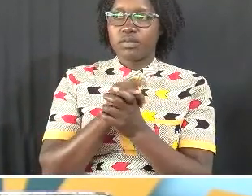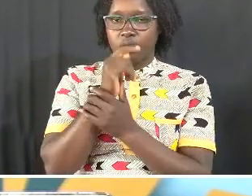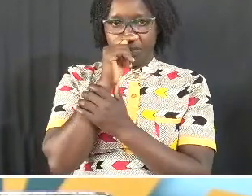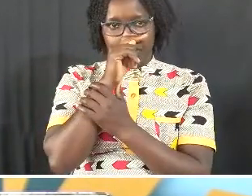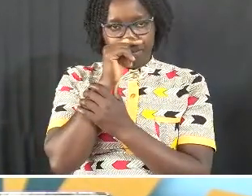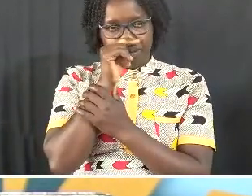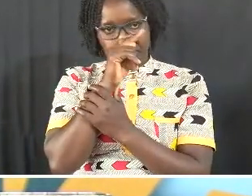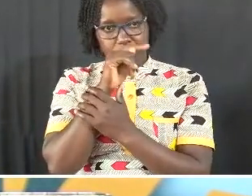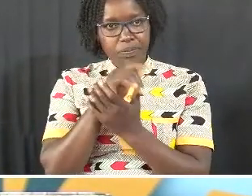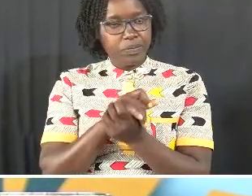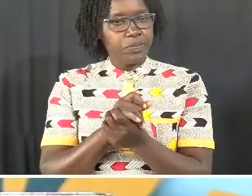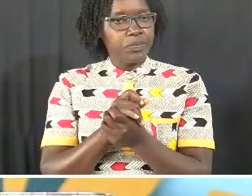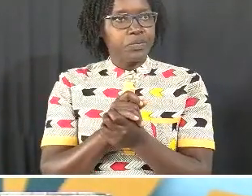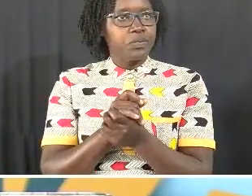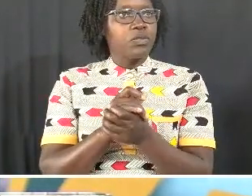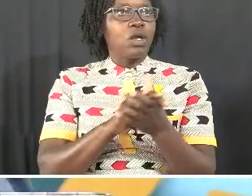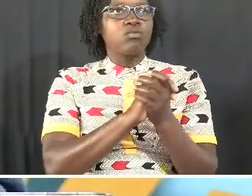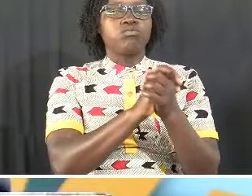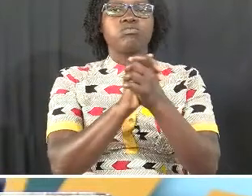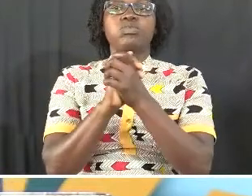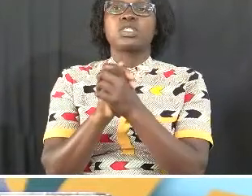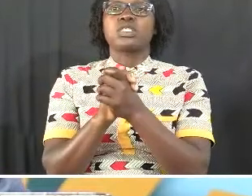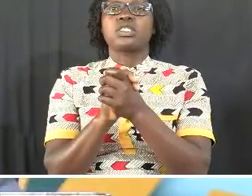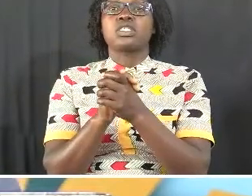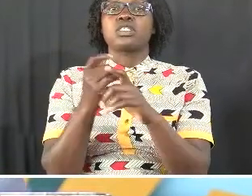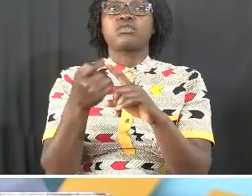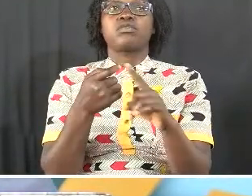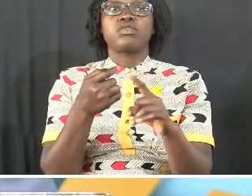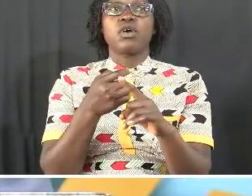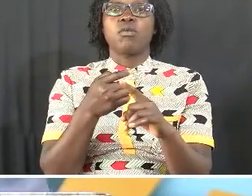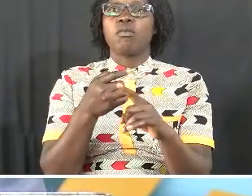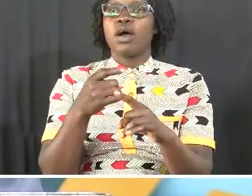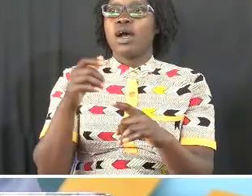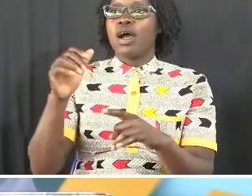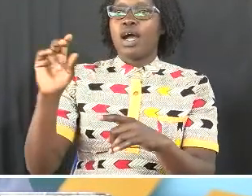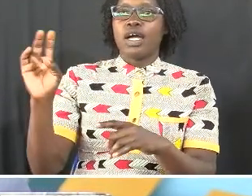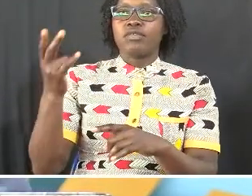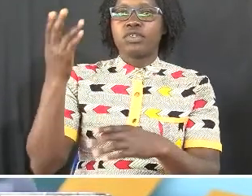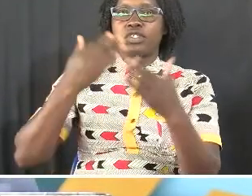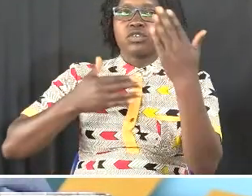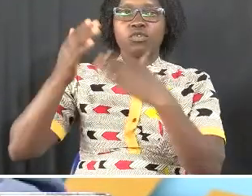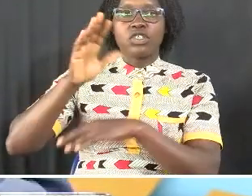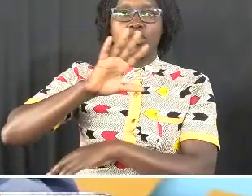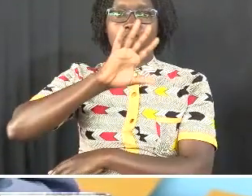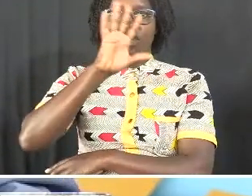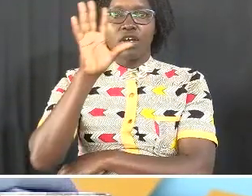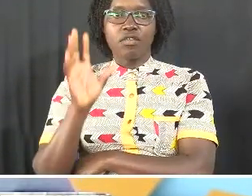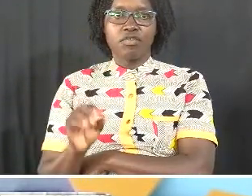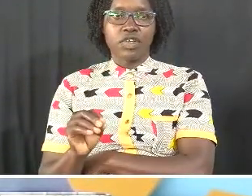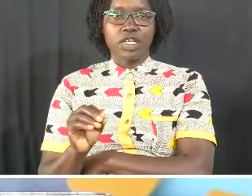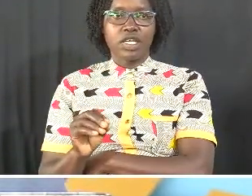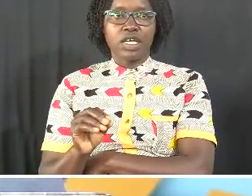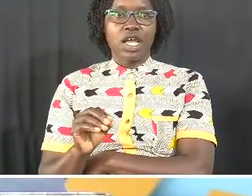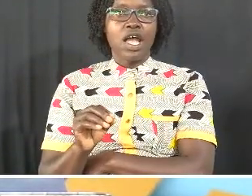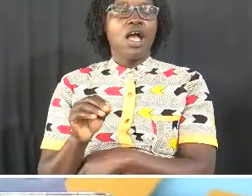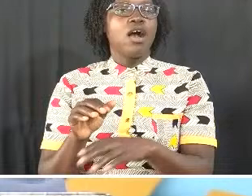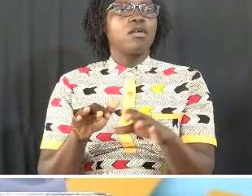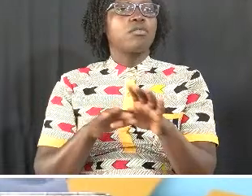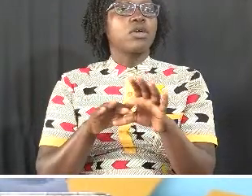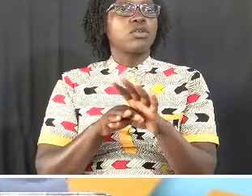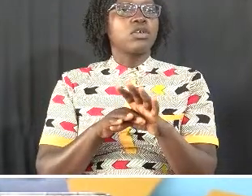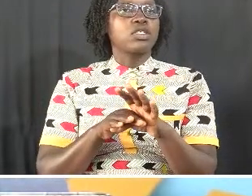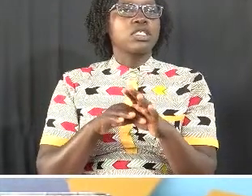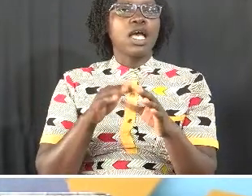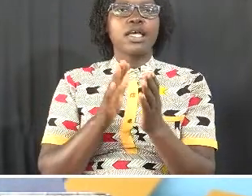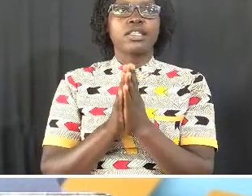begin by bringing greetings from Adventist University of Africa, where I'm studying, my colleagues in the